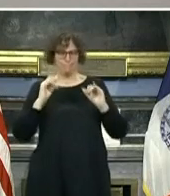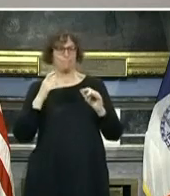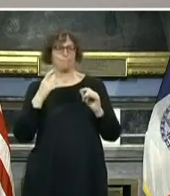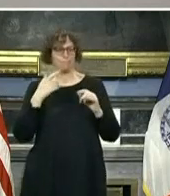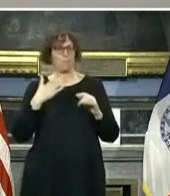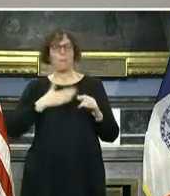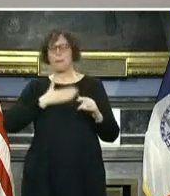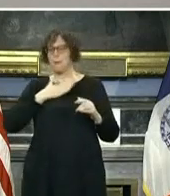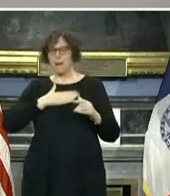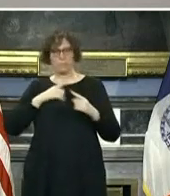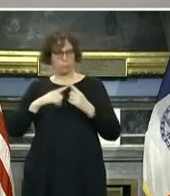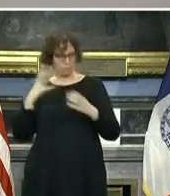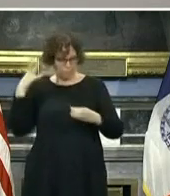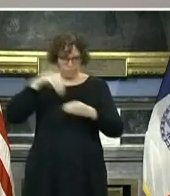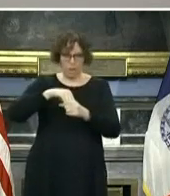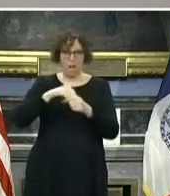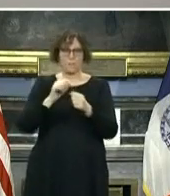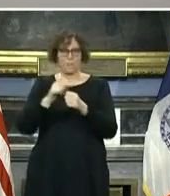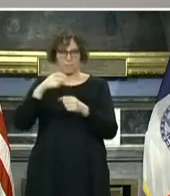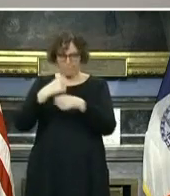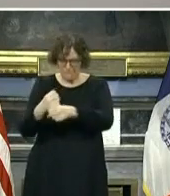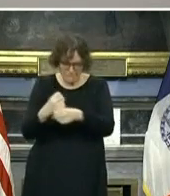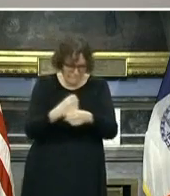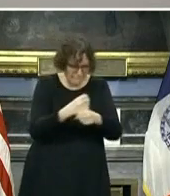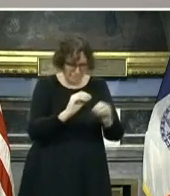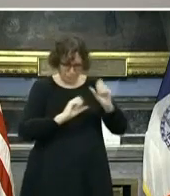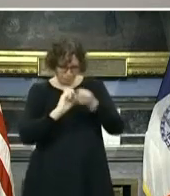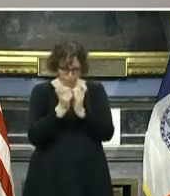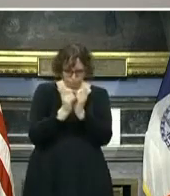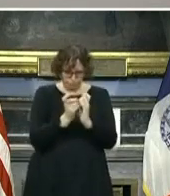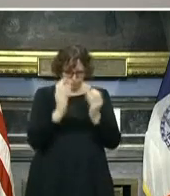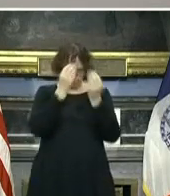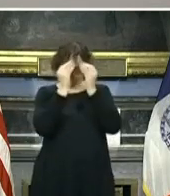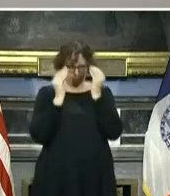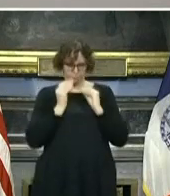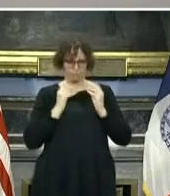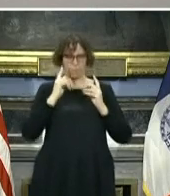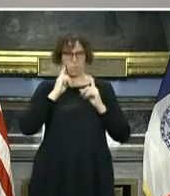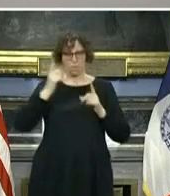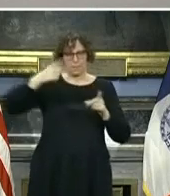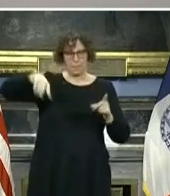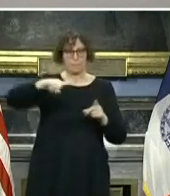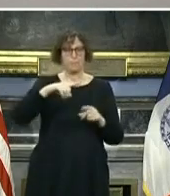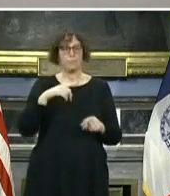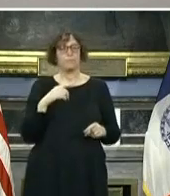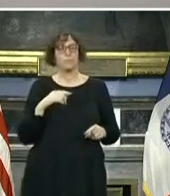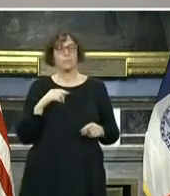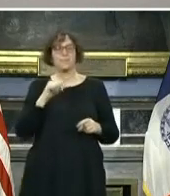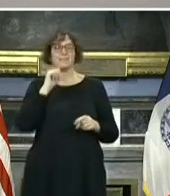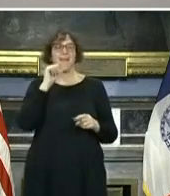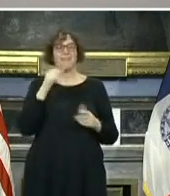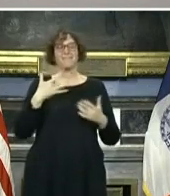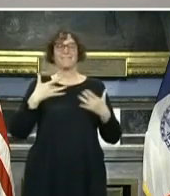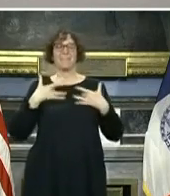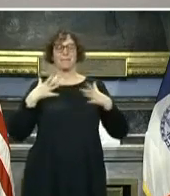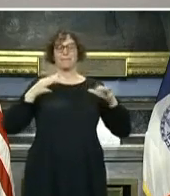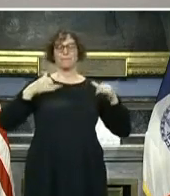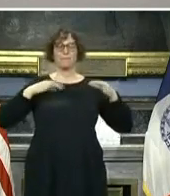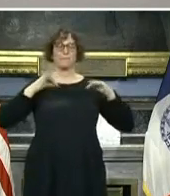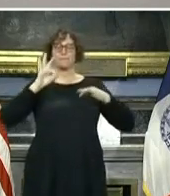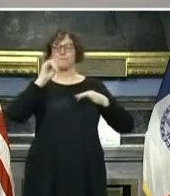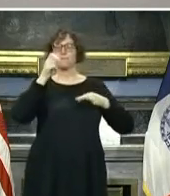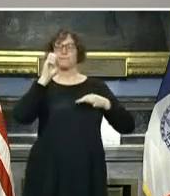people. So it's not exactly fashion, but it's definitely needed, and it's what we want to do. Thank you.